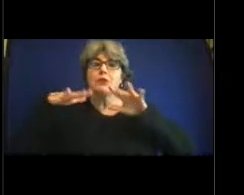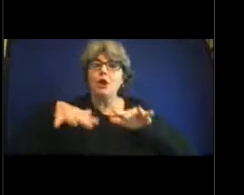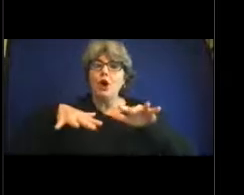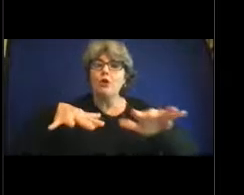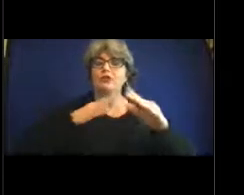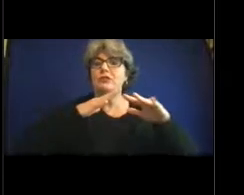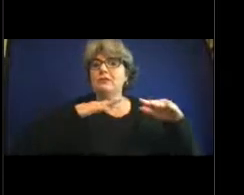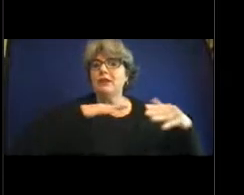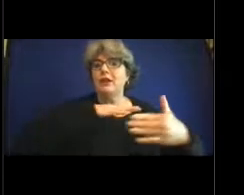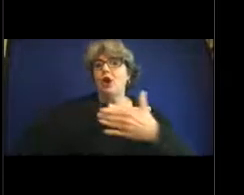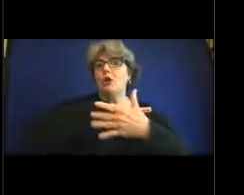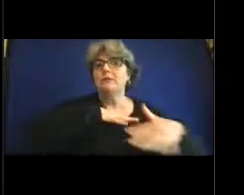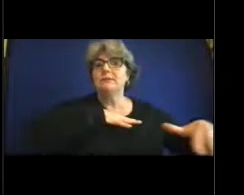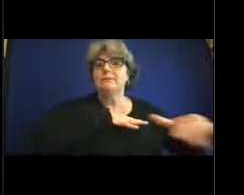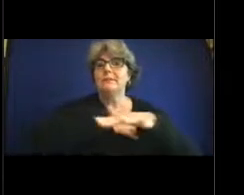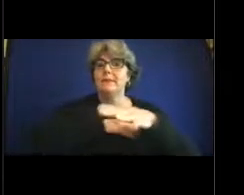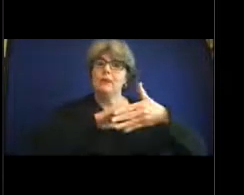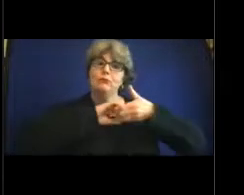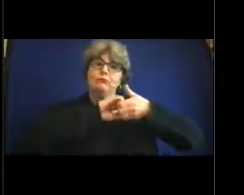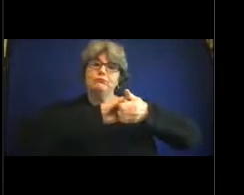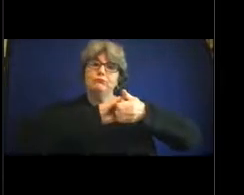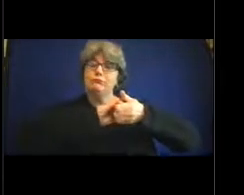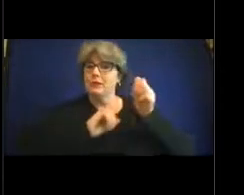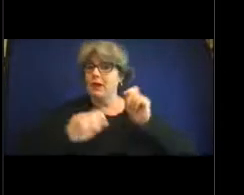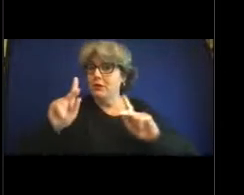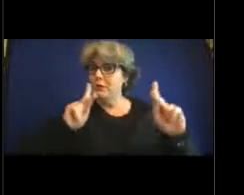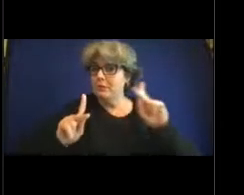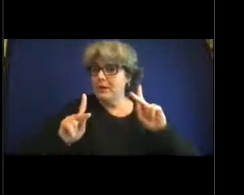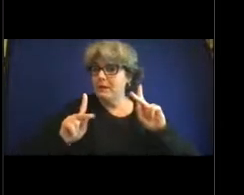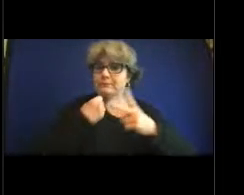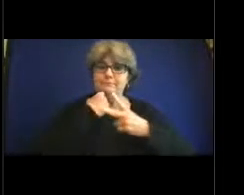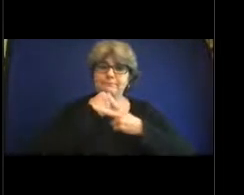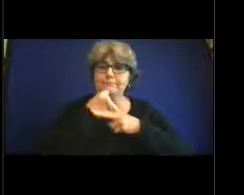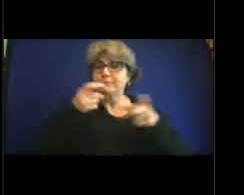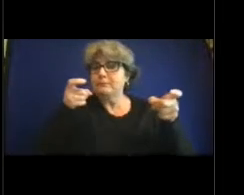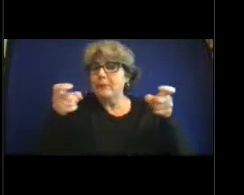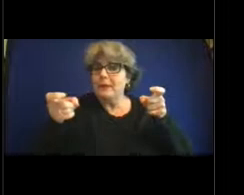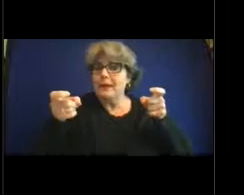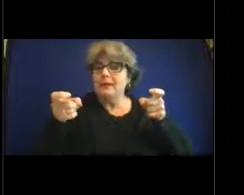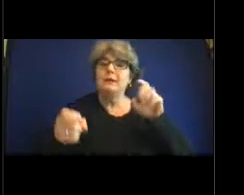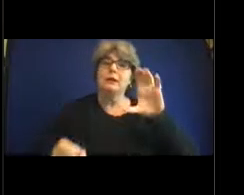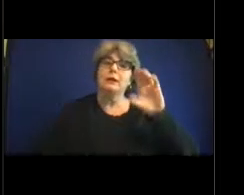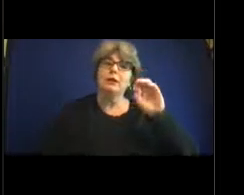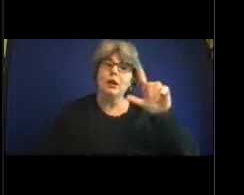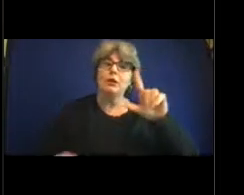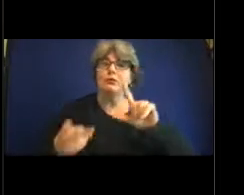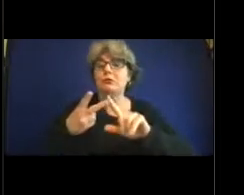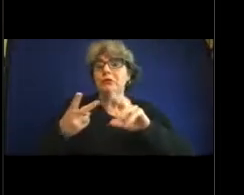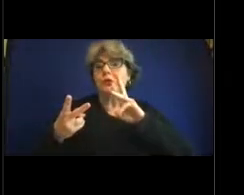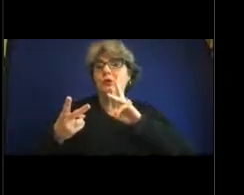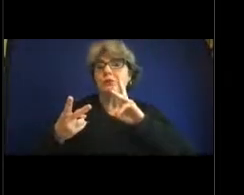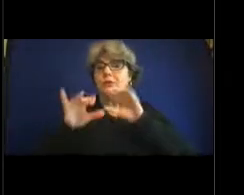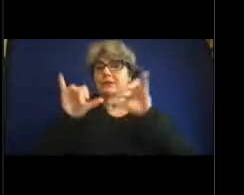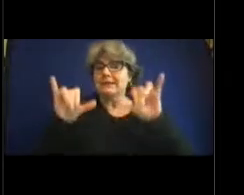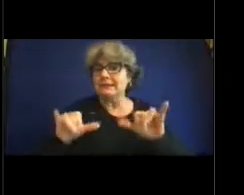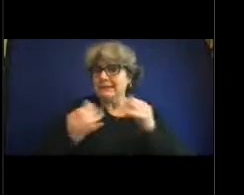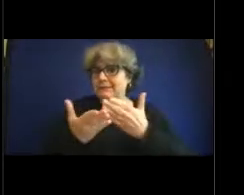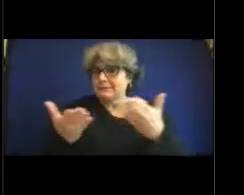coasts. NOAA shares this knowledge with others to conserve and manage coastal and marine ecosystems and